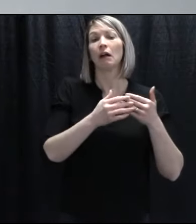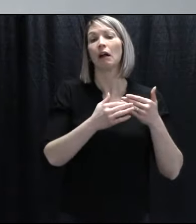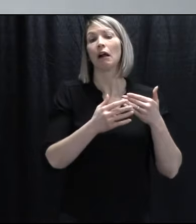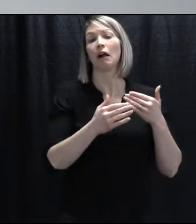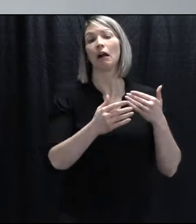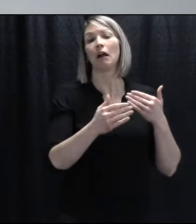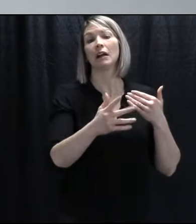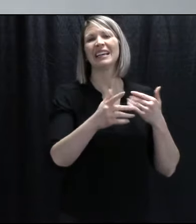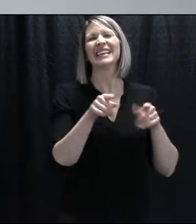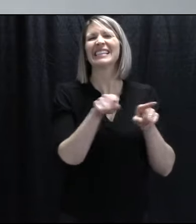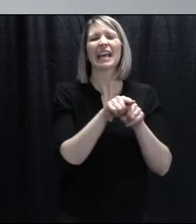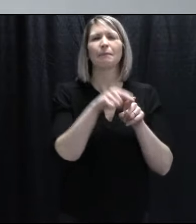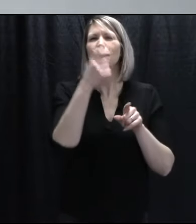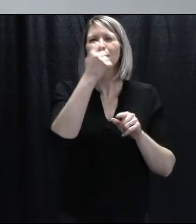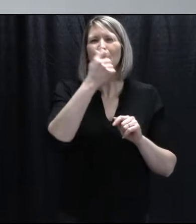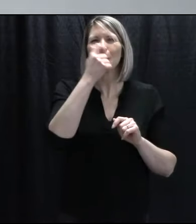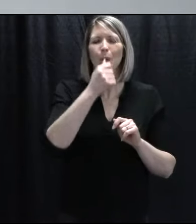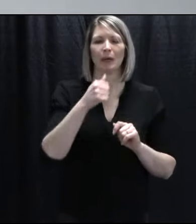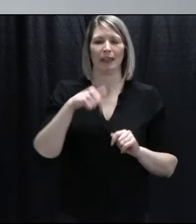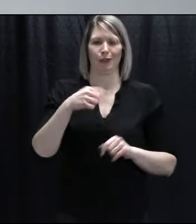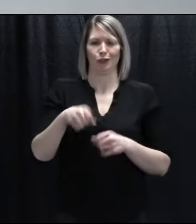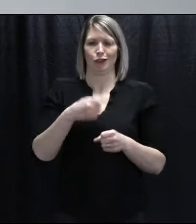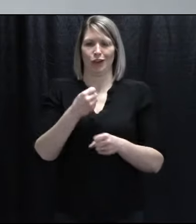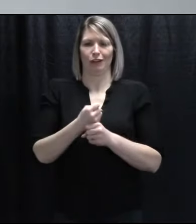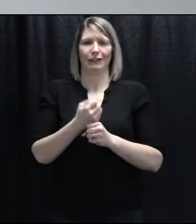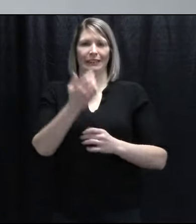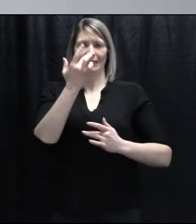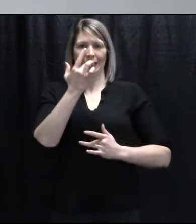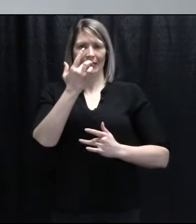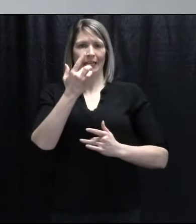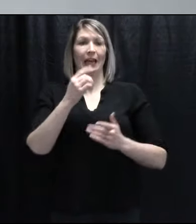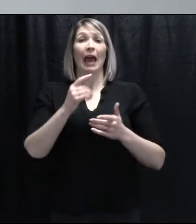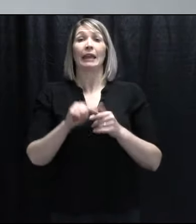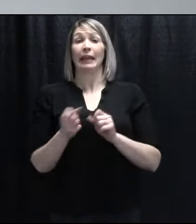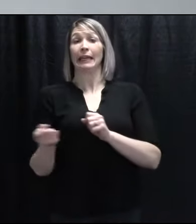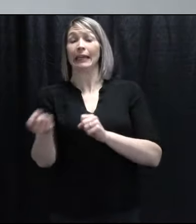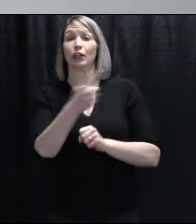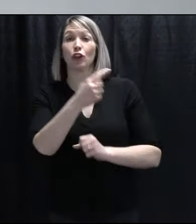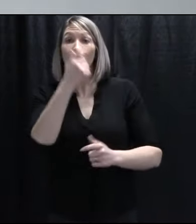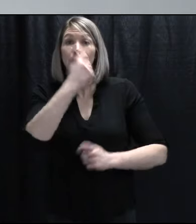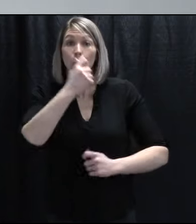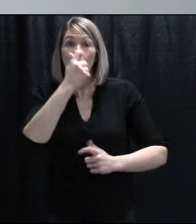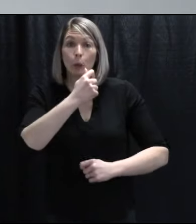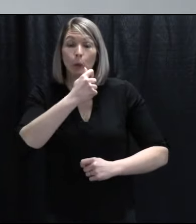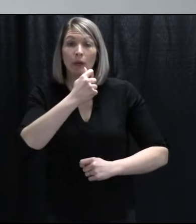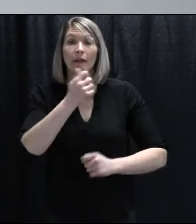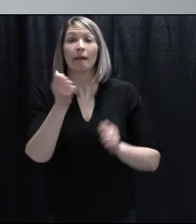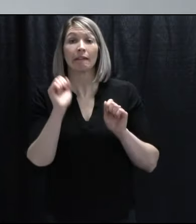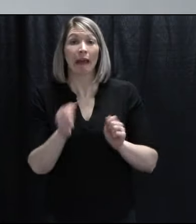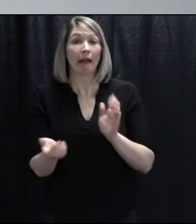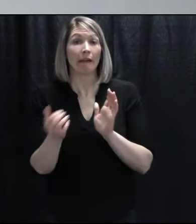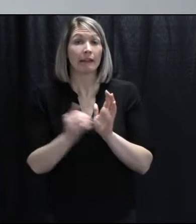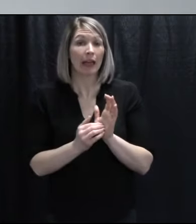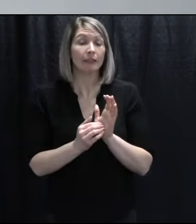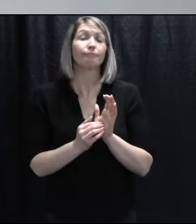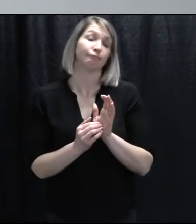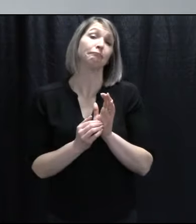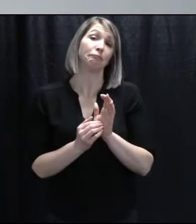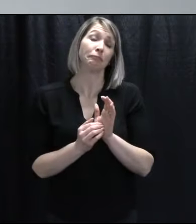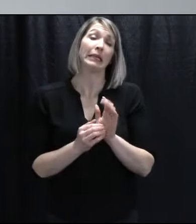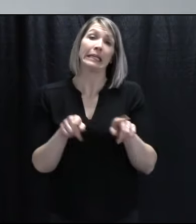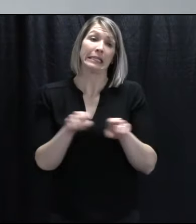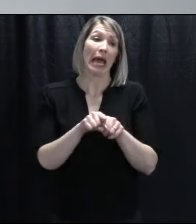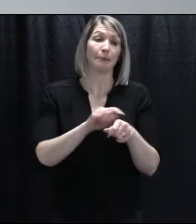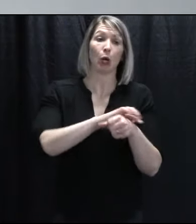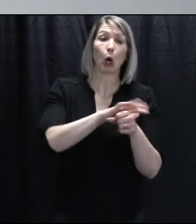you get a cold one year, you can certainly get it another year. It doesn't confer lifelong protection. So